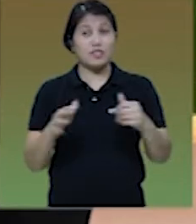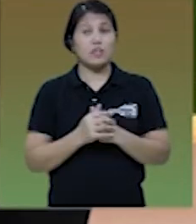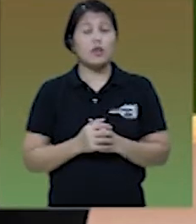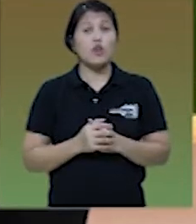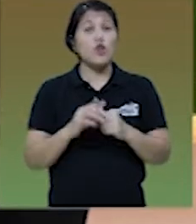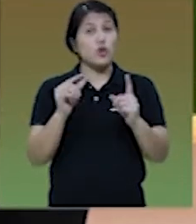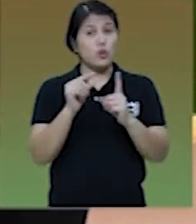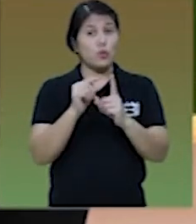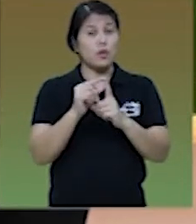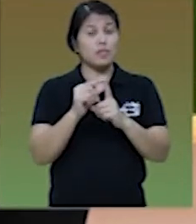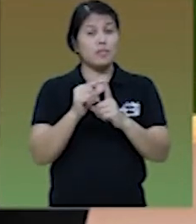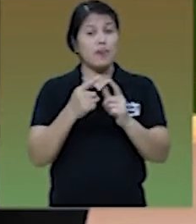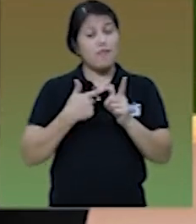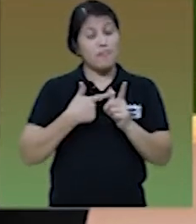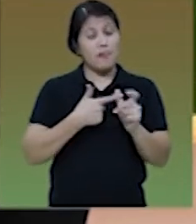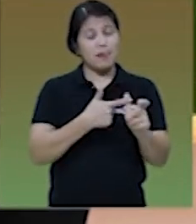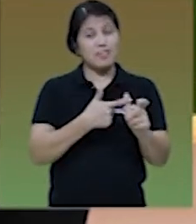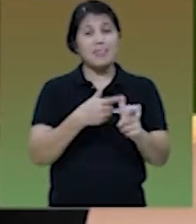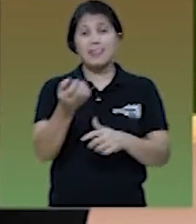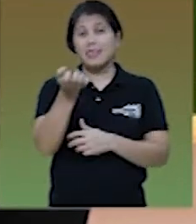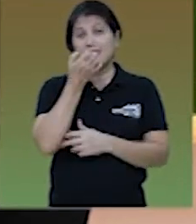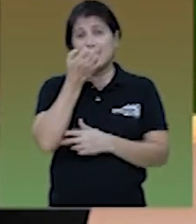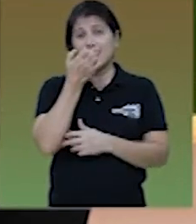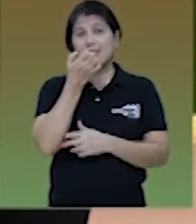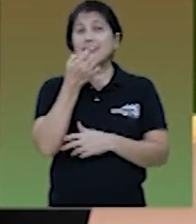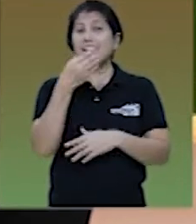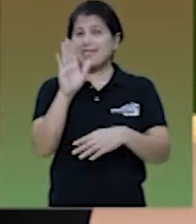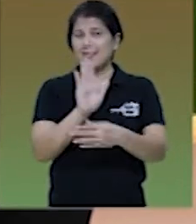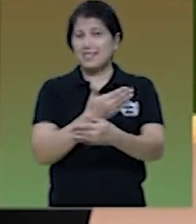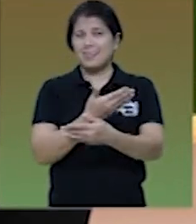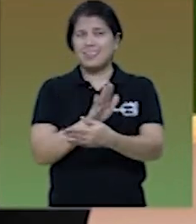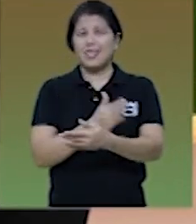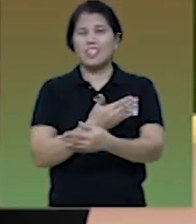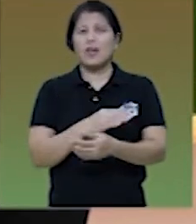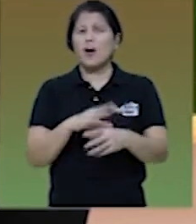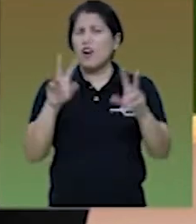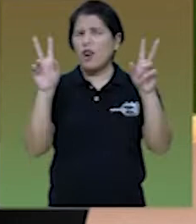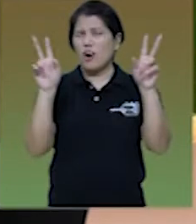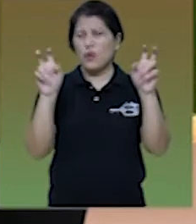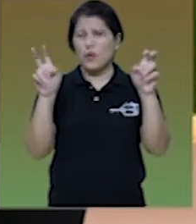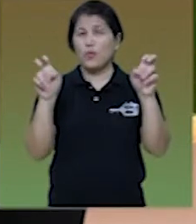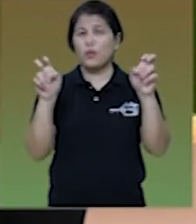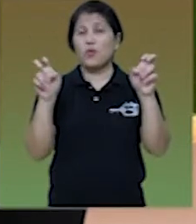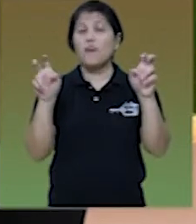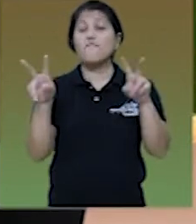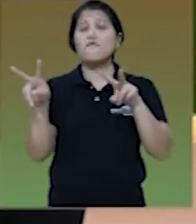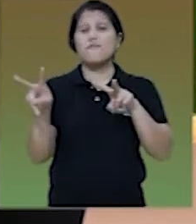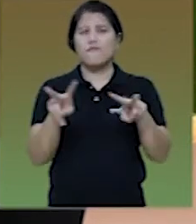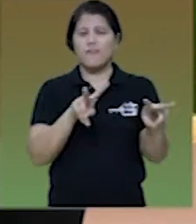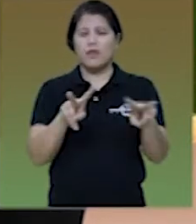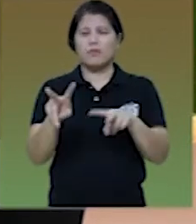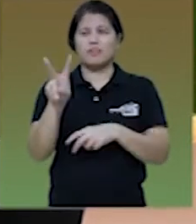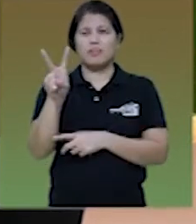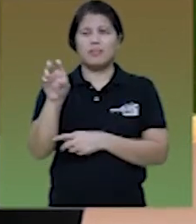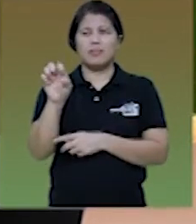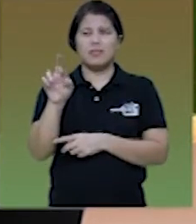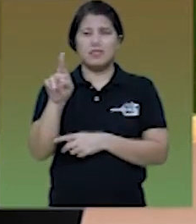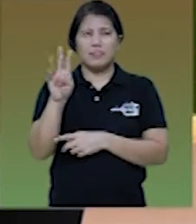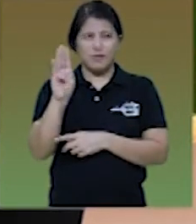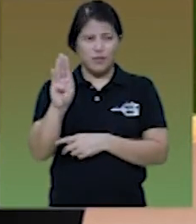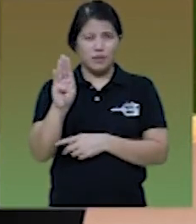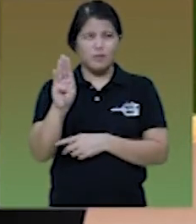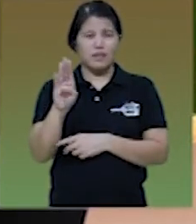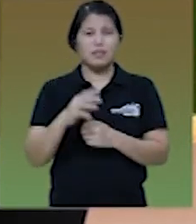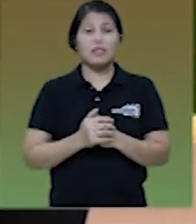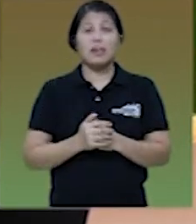Kids, the words run, eat, and sing are called verbs. They